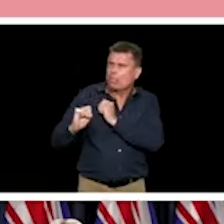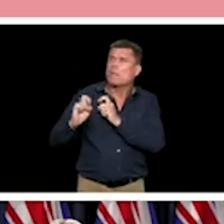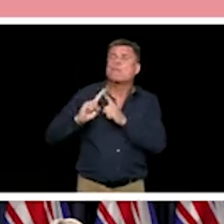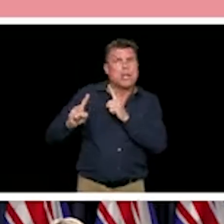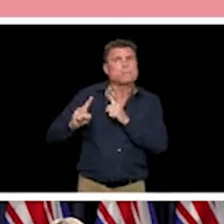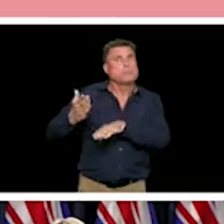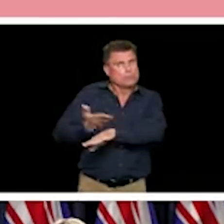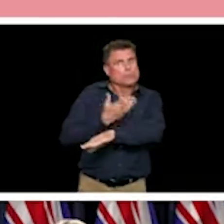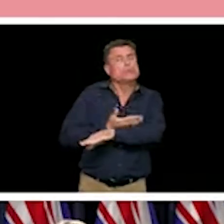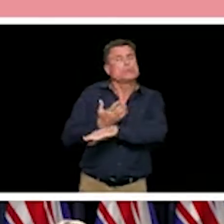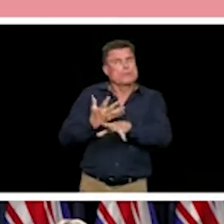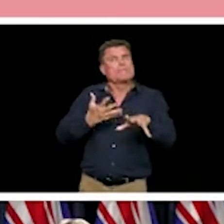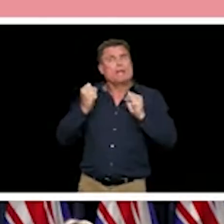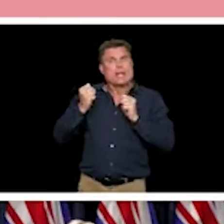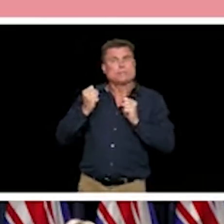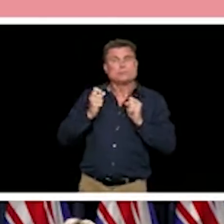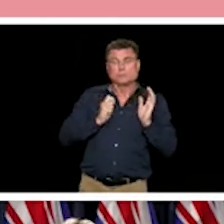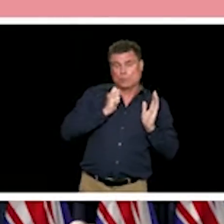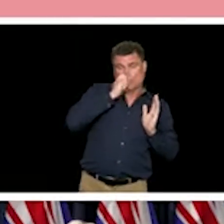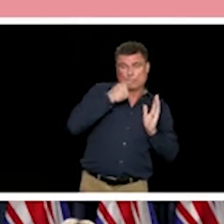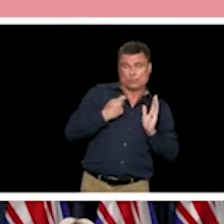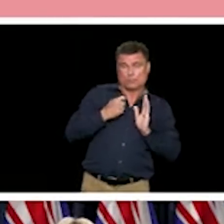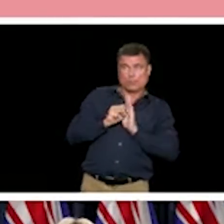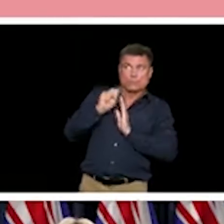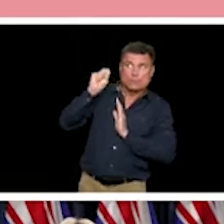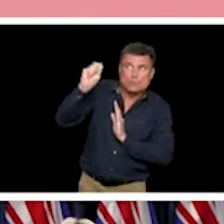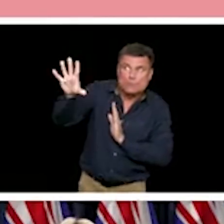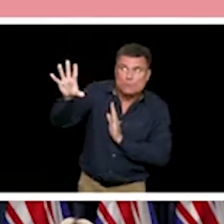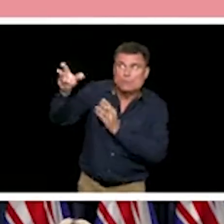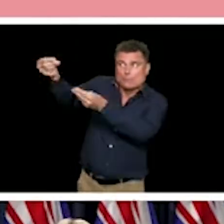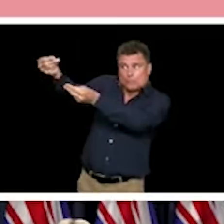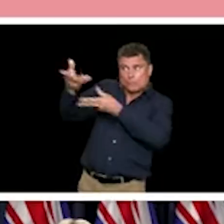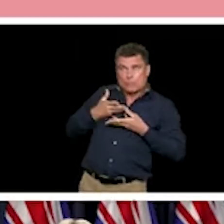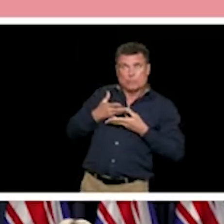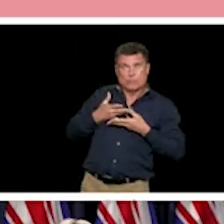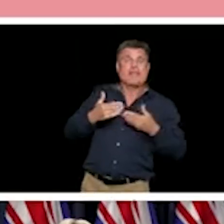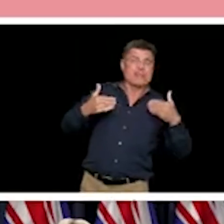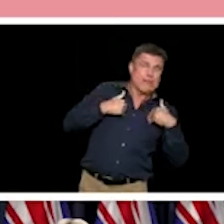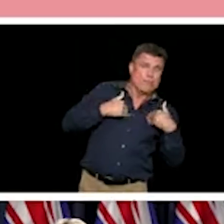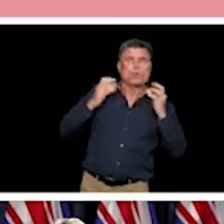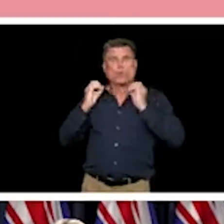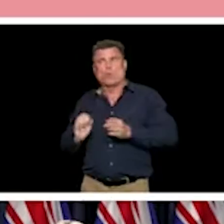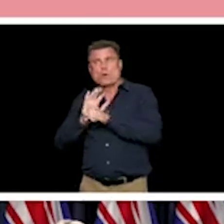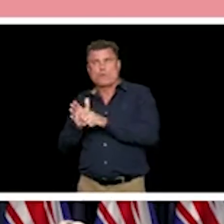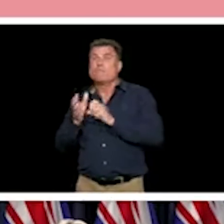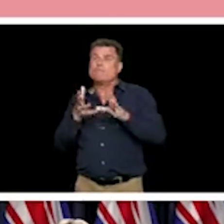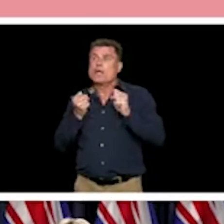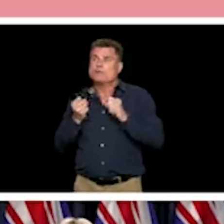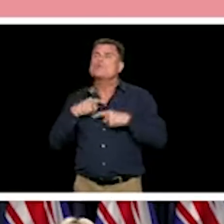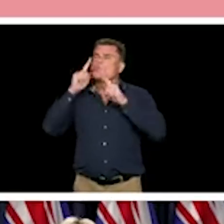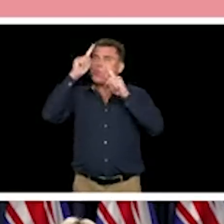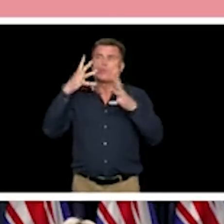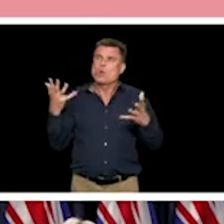our lab capacity now is good, and we are continuing to build out our lab capacity as we go into the fall, and our